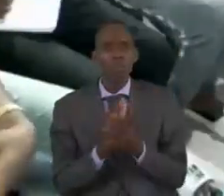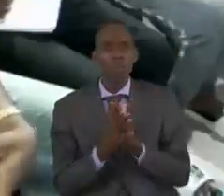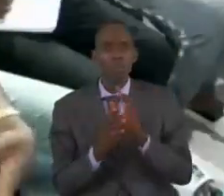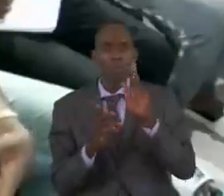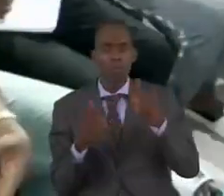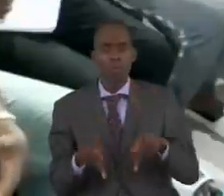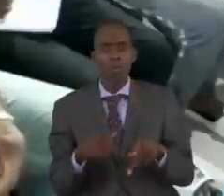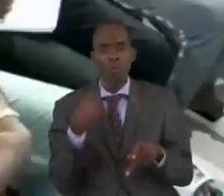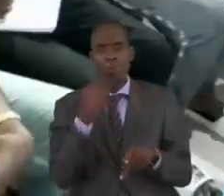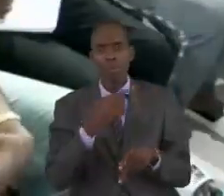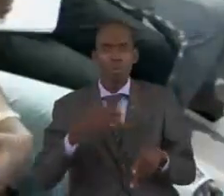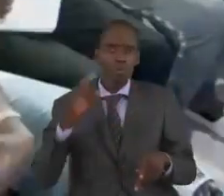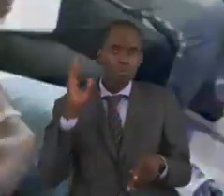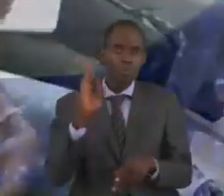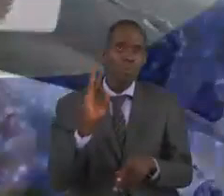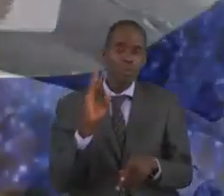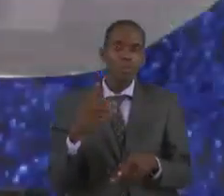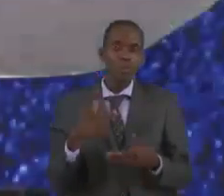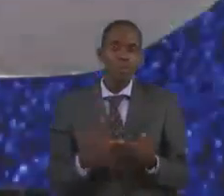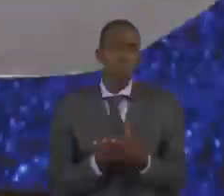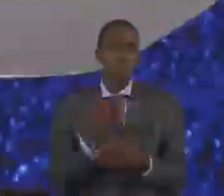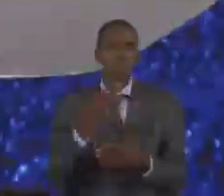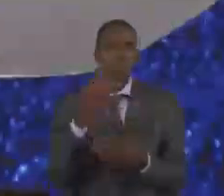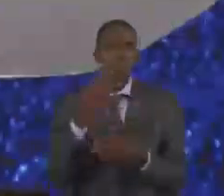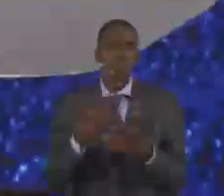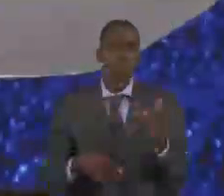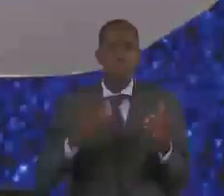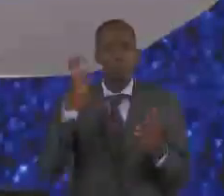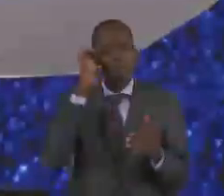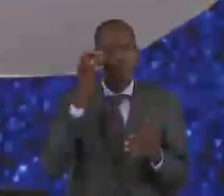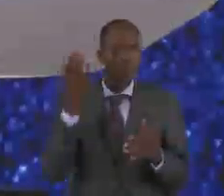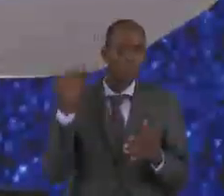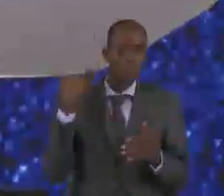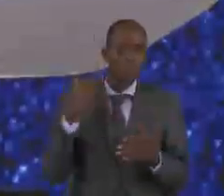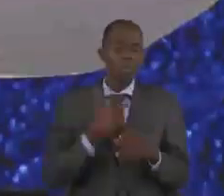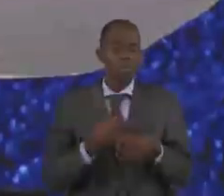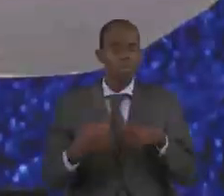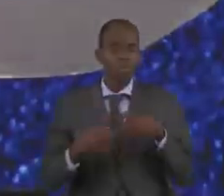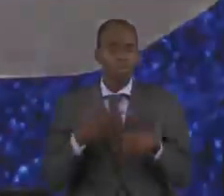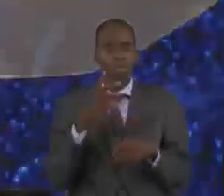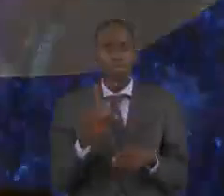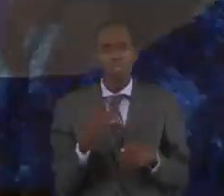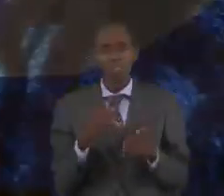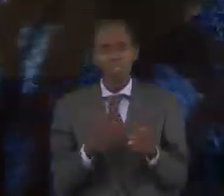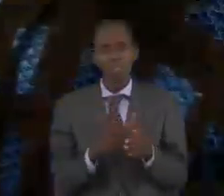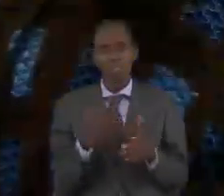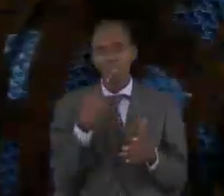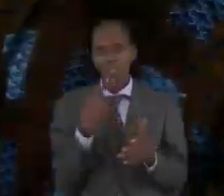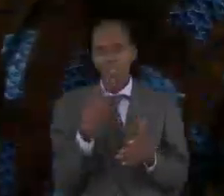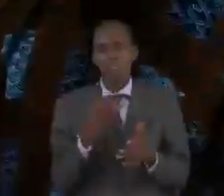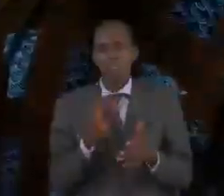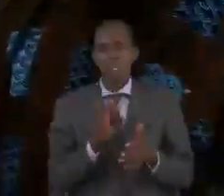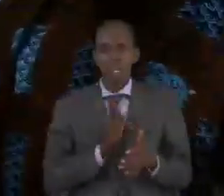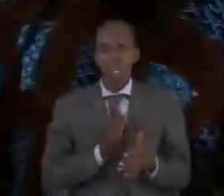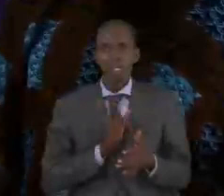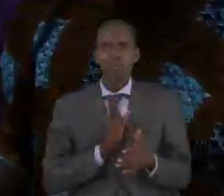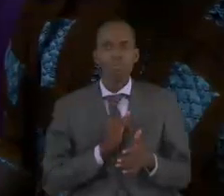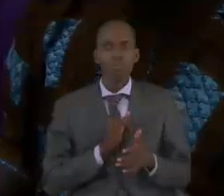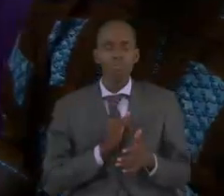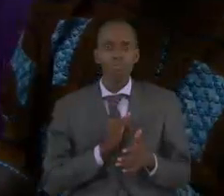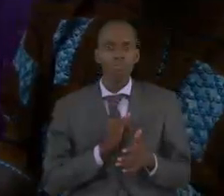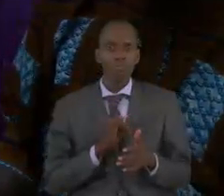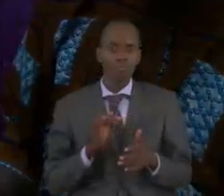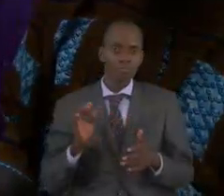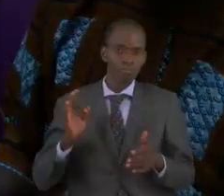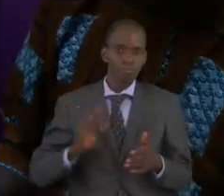he once persecuted. Look at verse 14. It says, and I profited in the Jews'